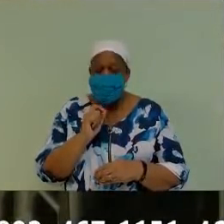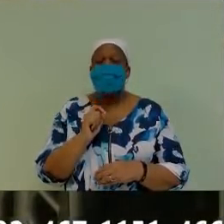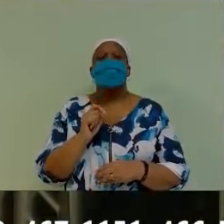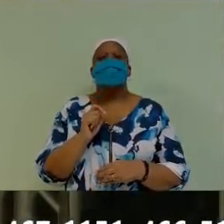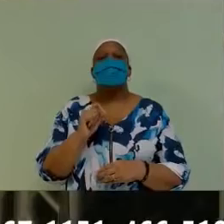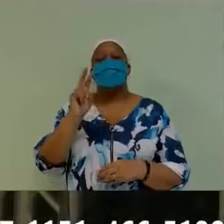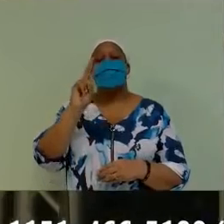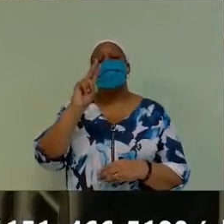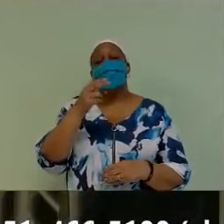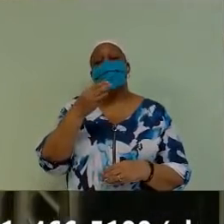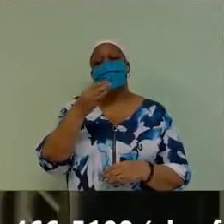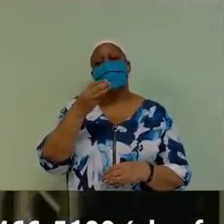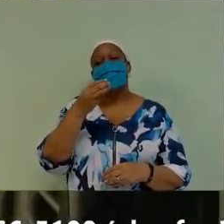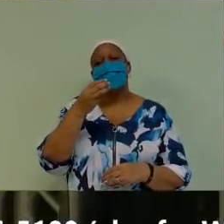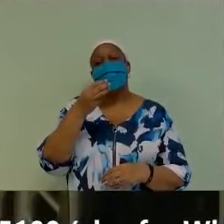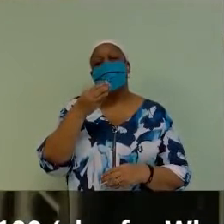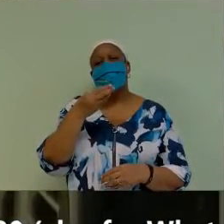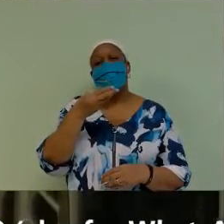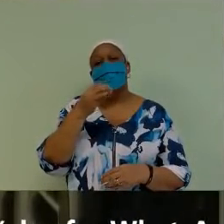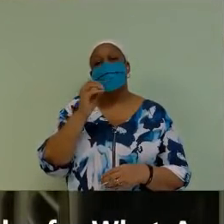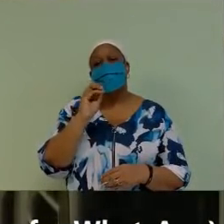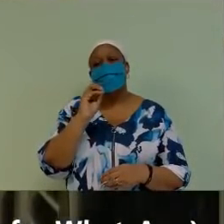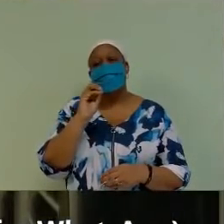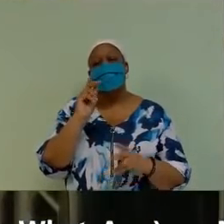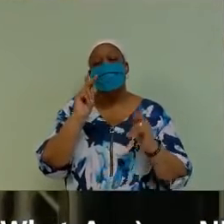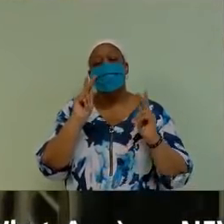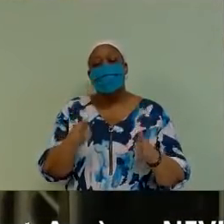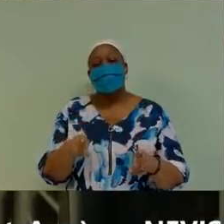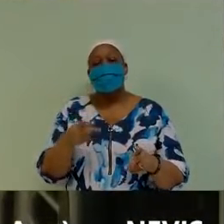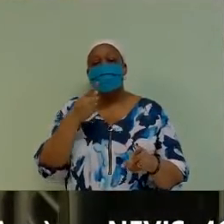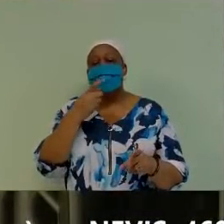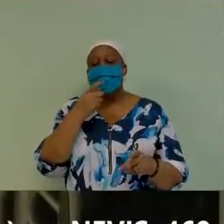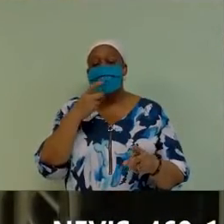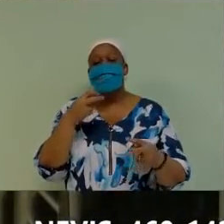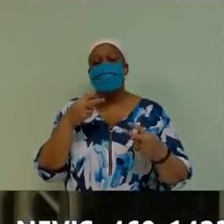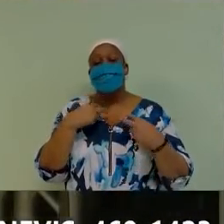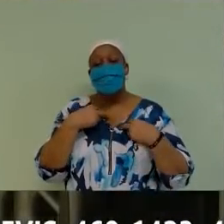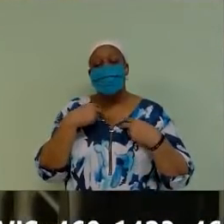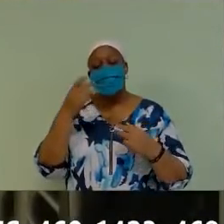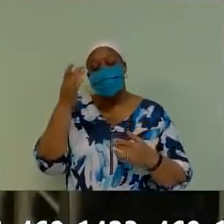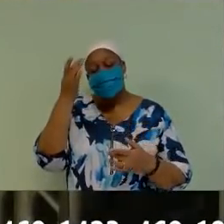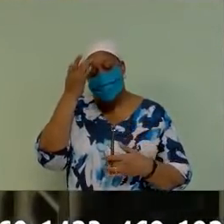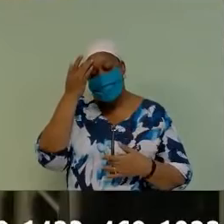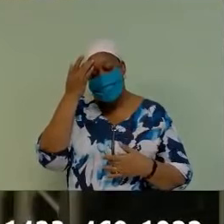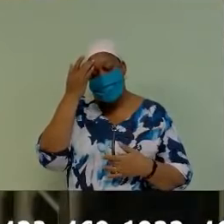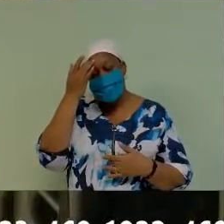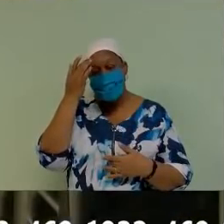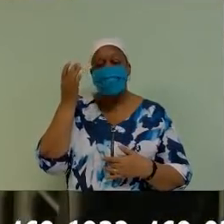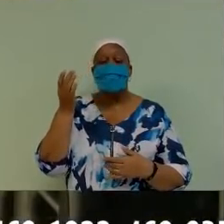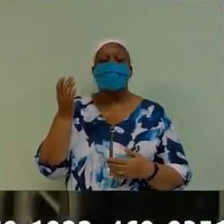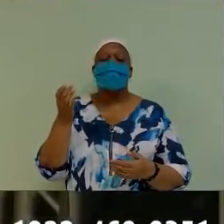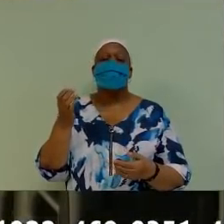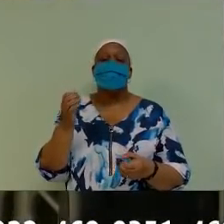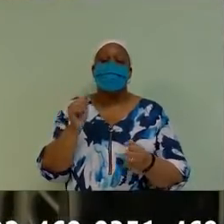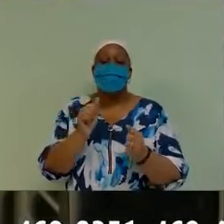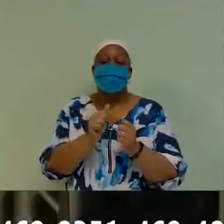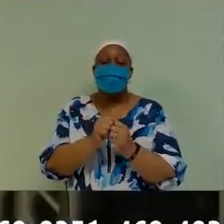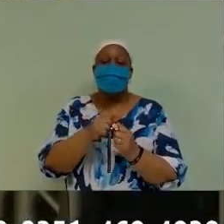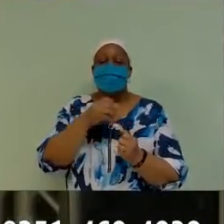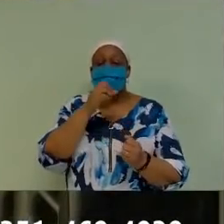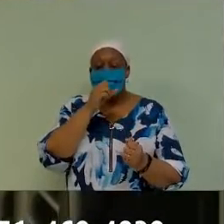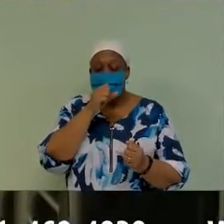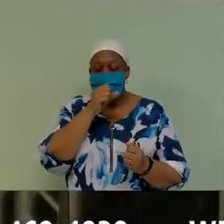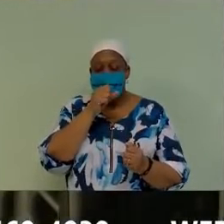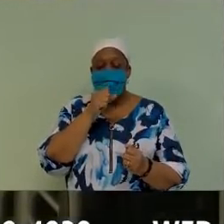continues to recommend that persons who are sick with symptoms of COVID-19, they should remain at home